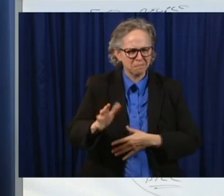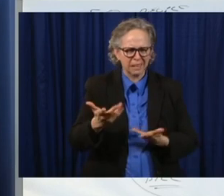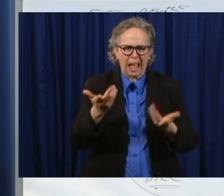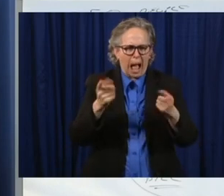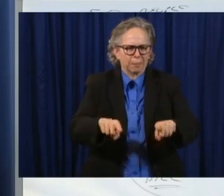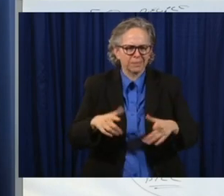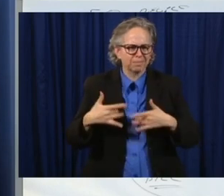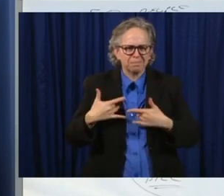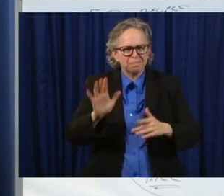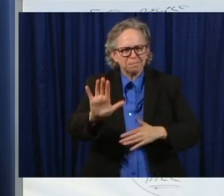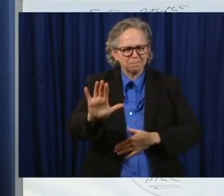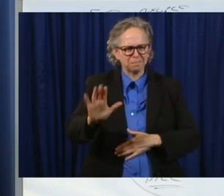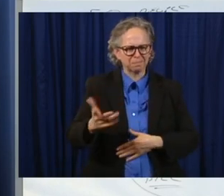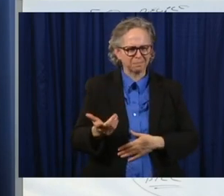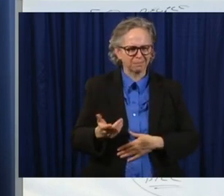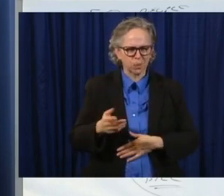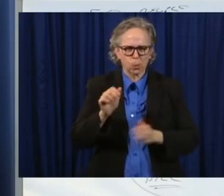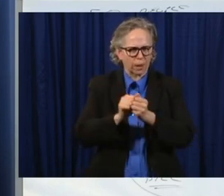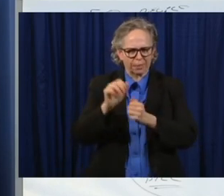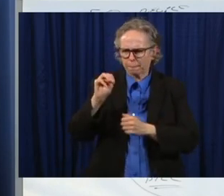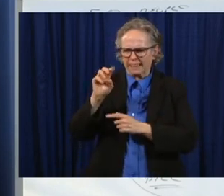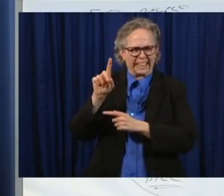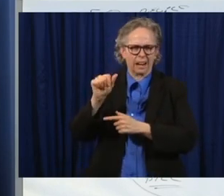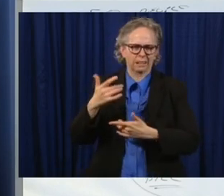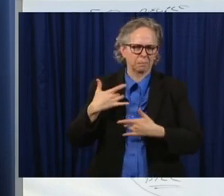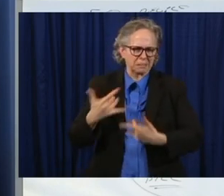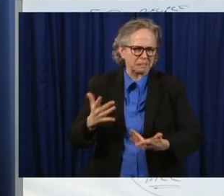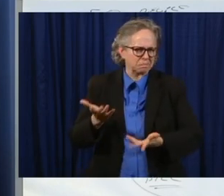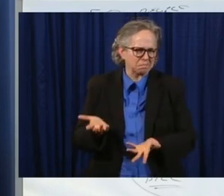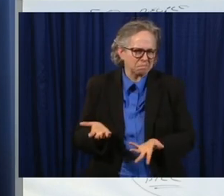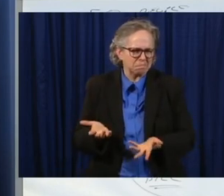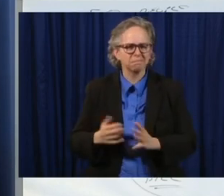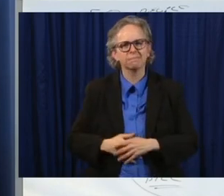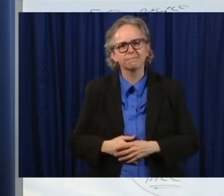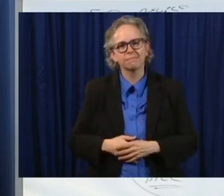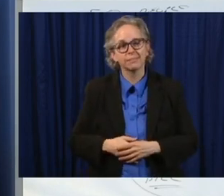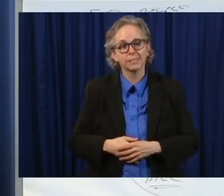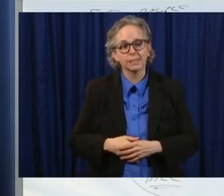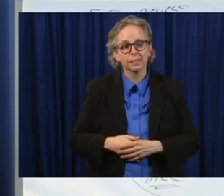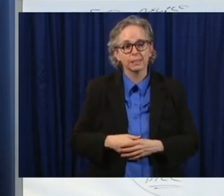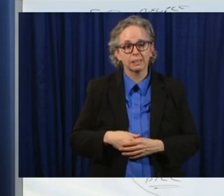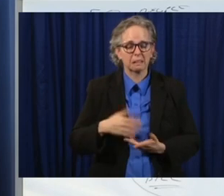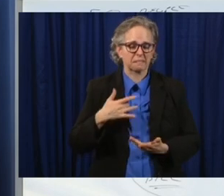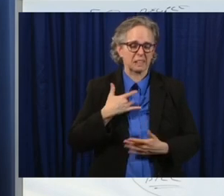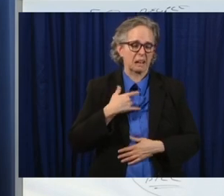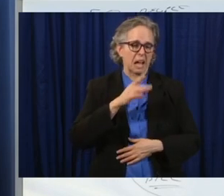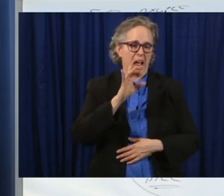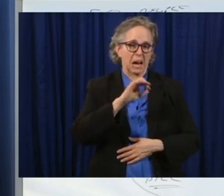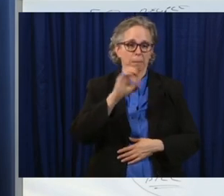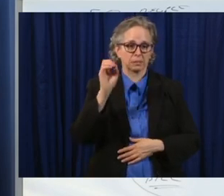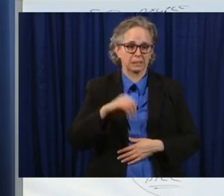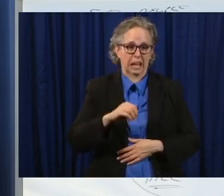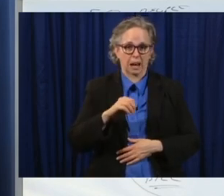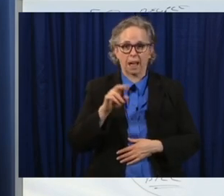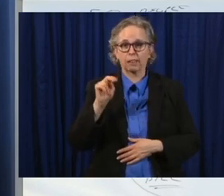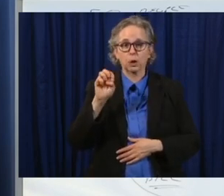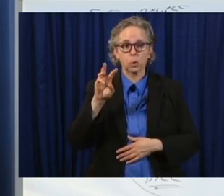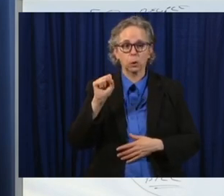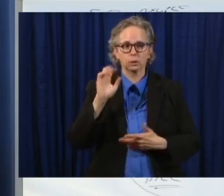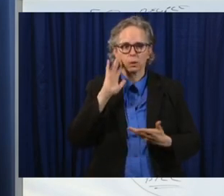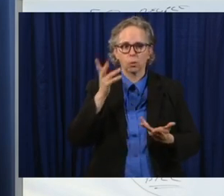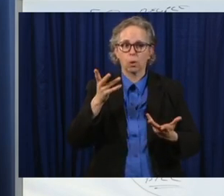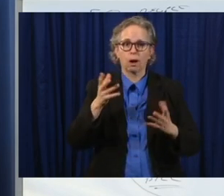is taking place. And probably 80% of the news today is about the coronavirus, and that's very